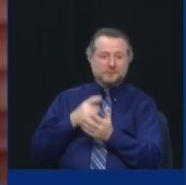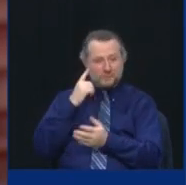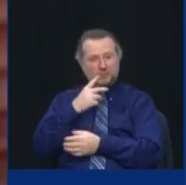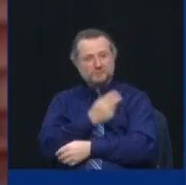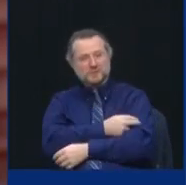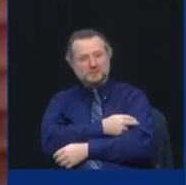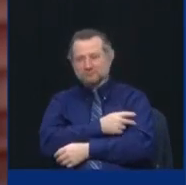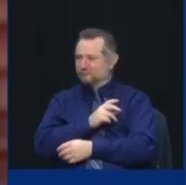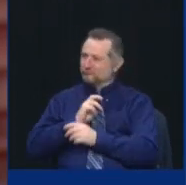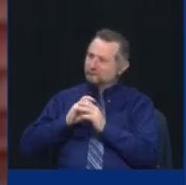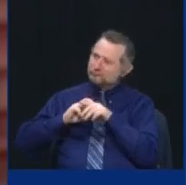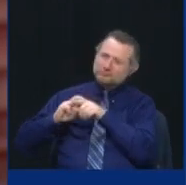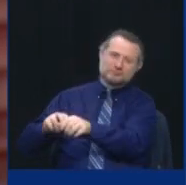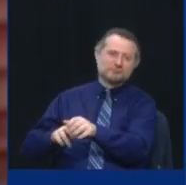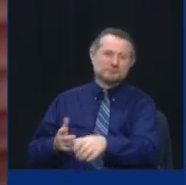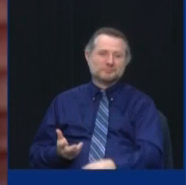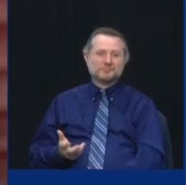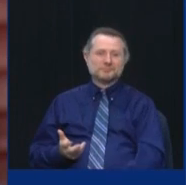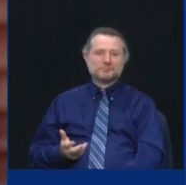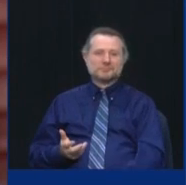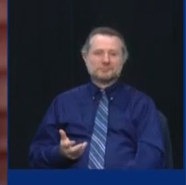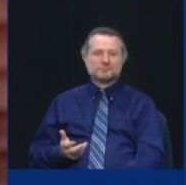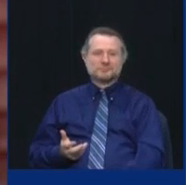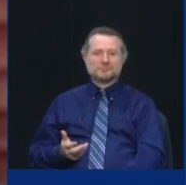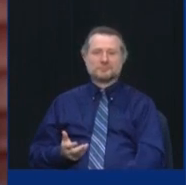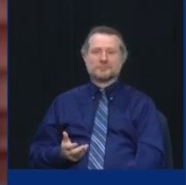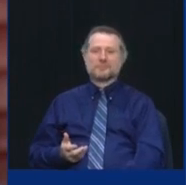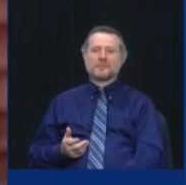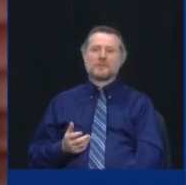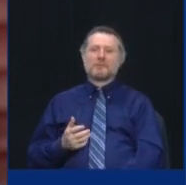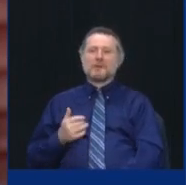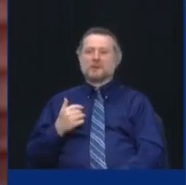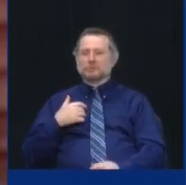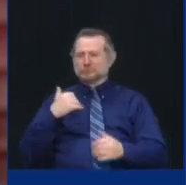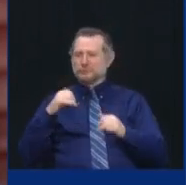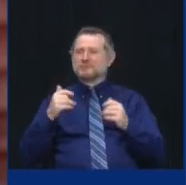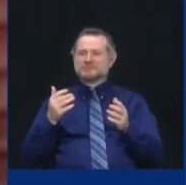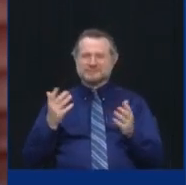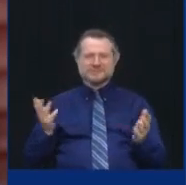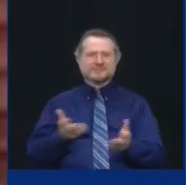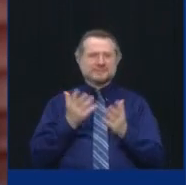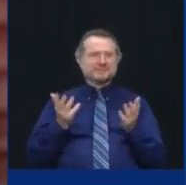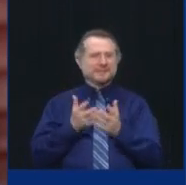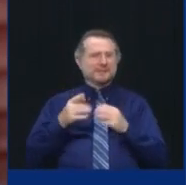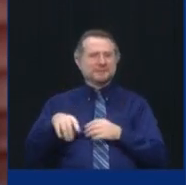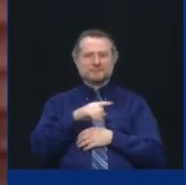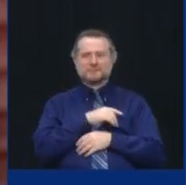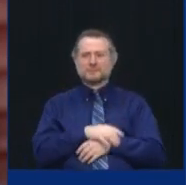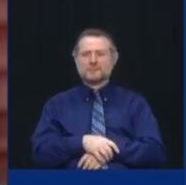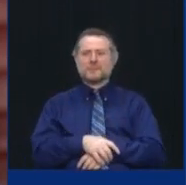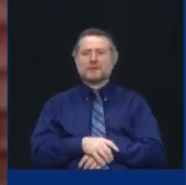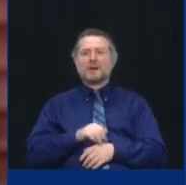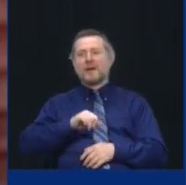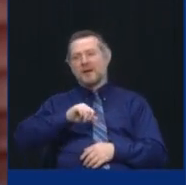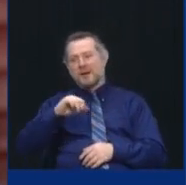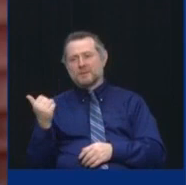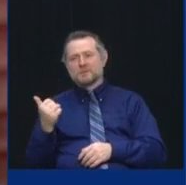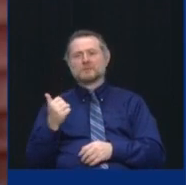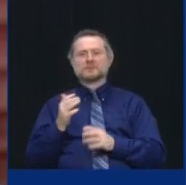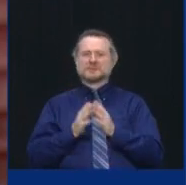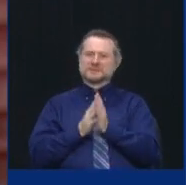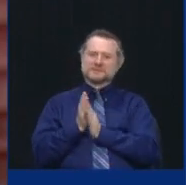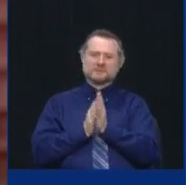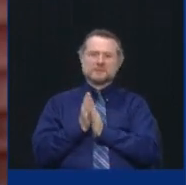Pass. So we're offering an incentive. Here's another incentive. It's nothing to do with